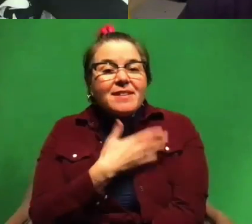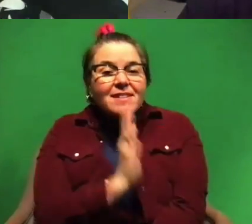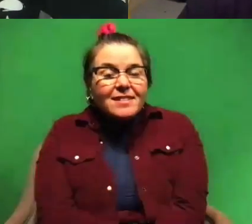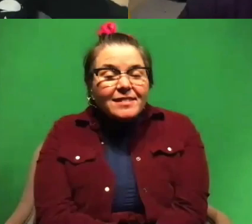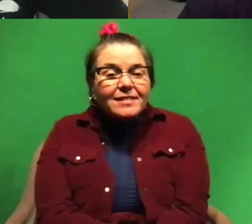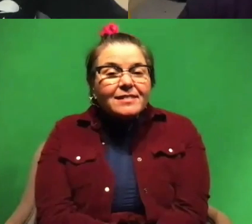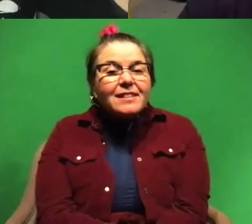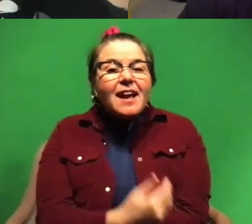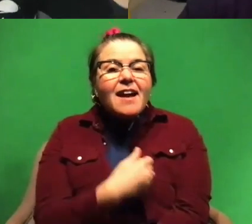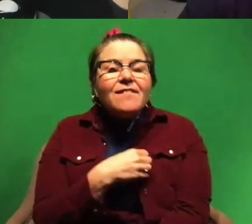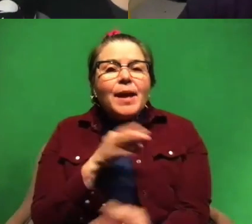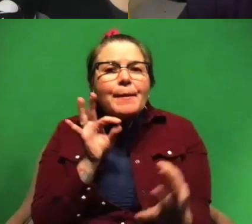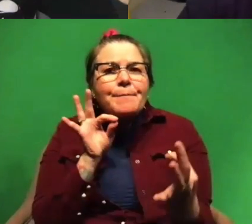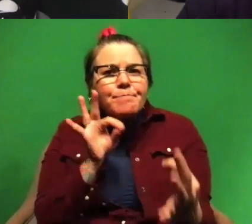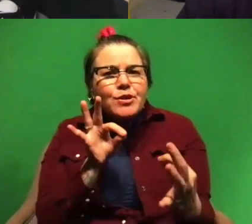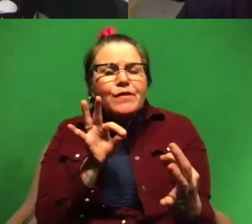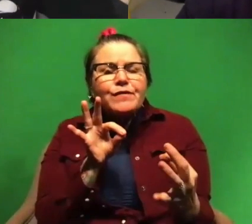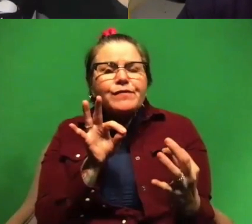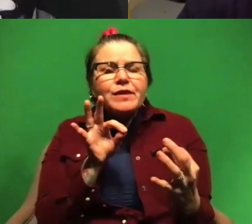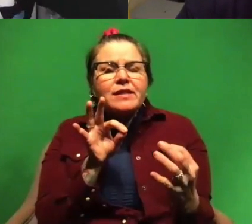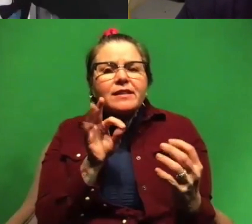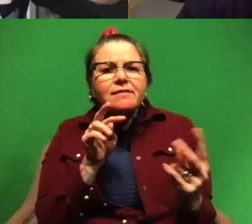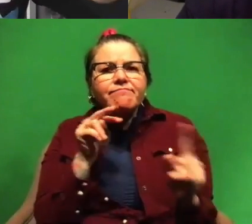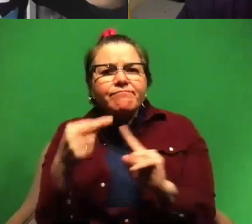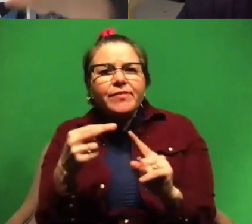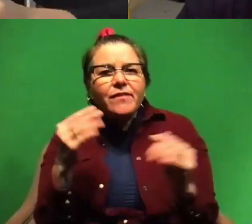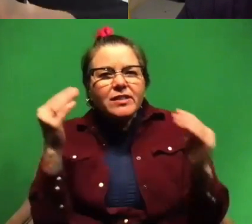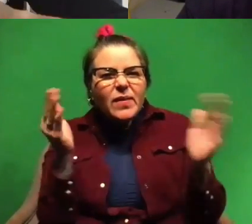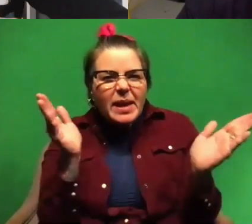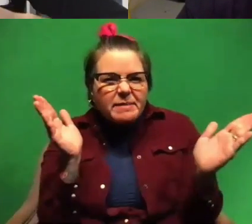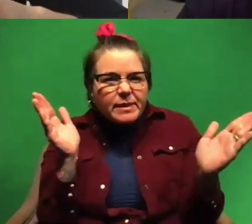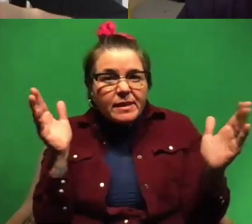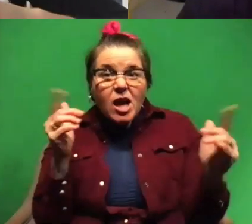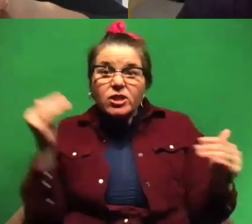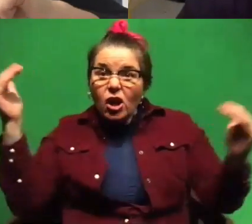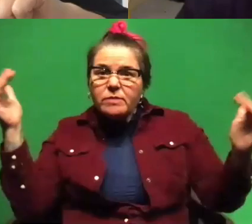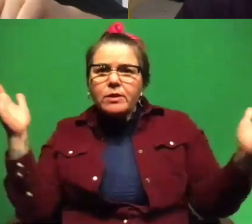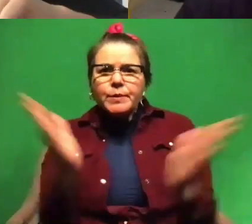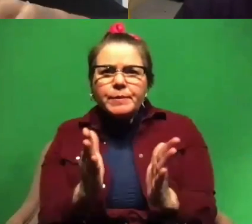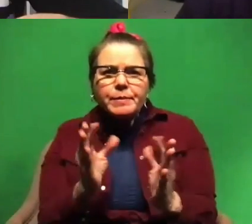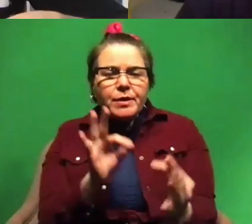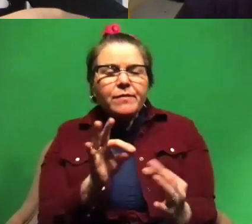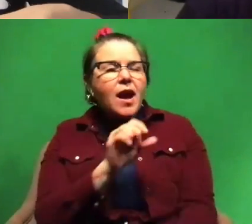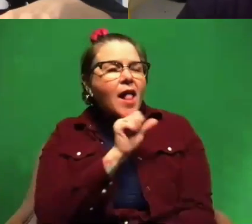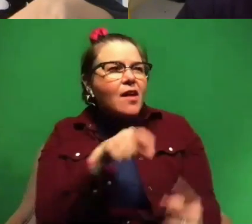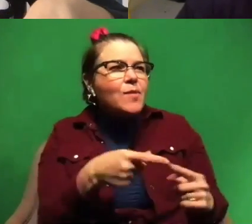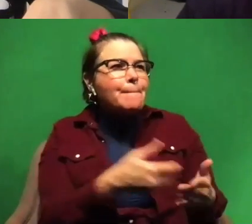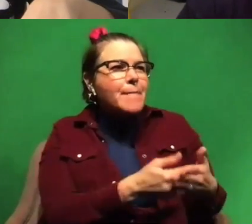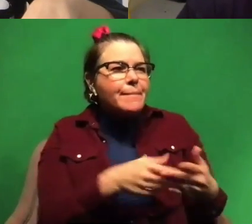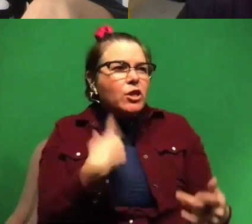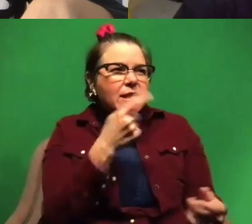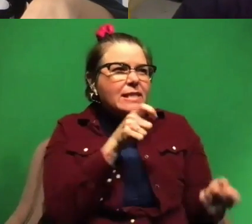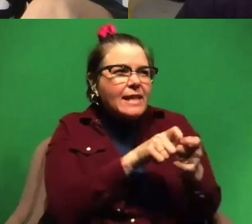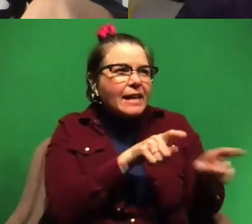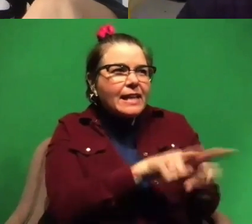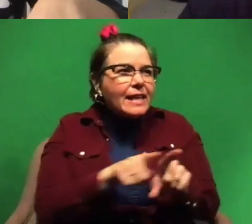They're like perfect versions of their adult selves. They're like miniature perfect versions. I love when the babies just look like the adults, but